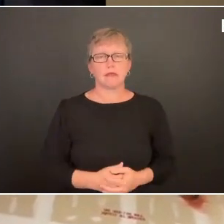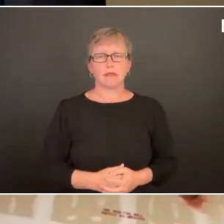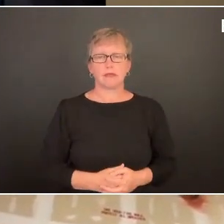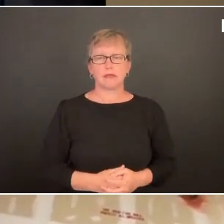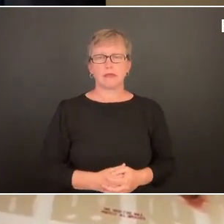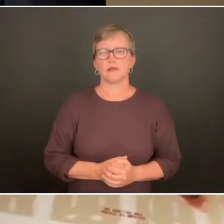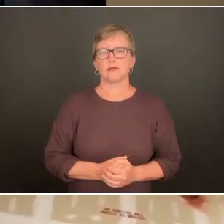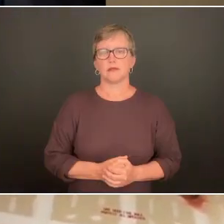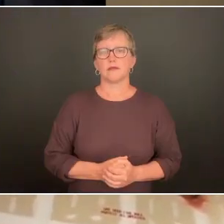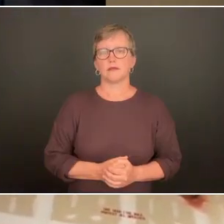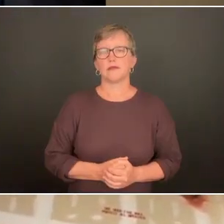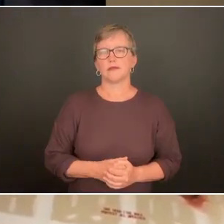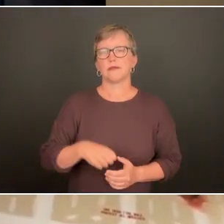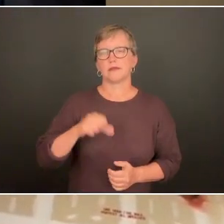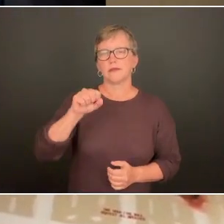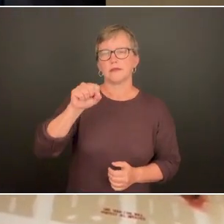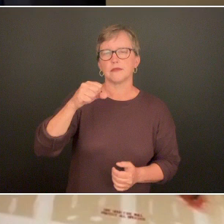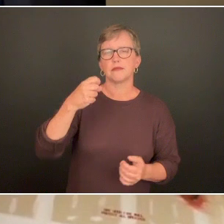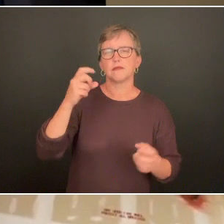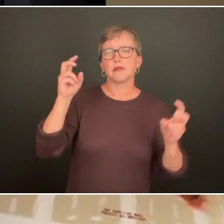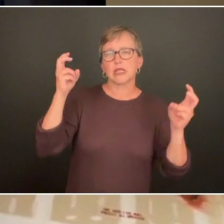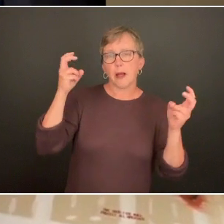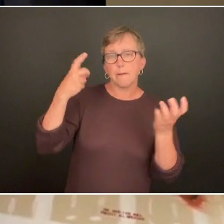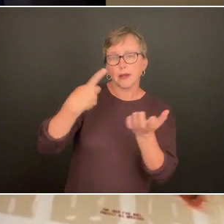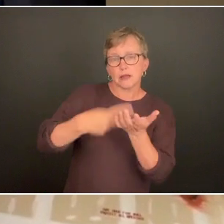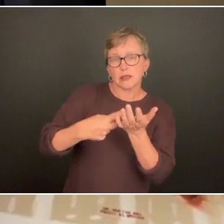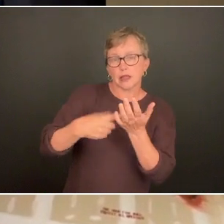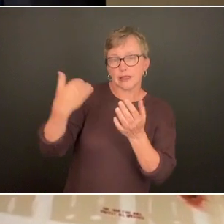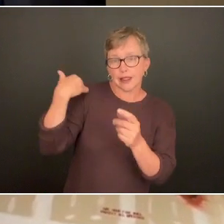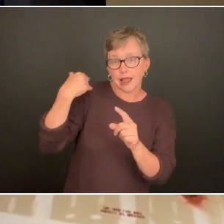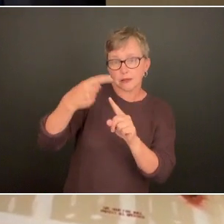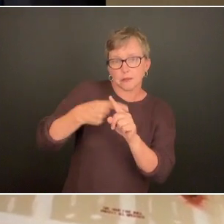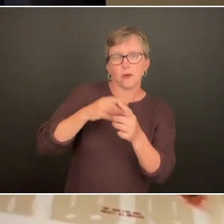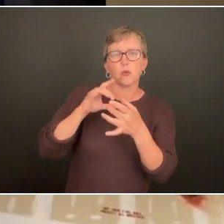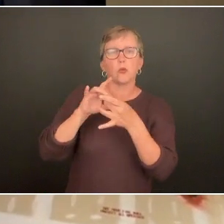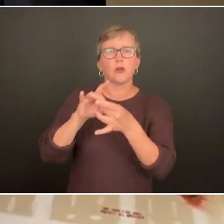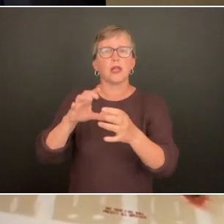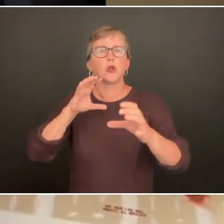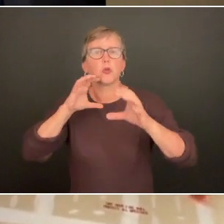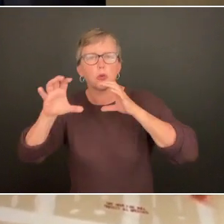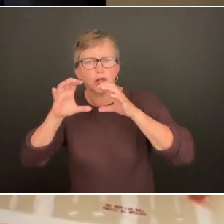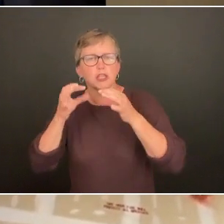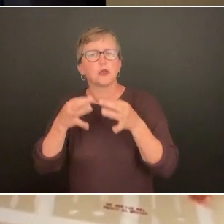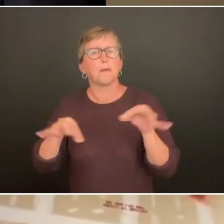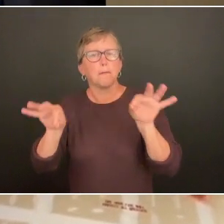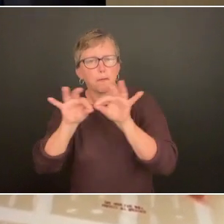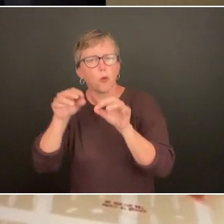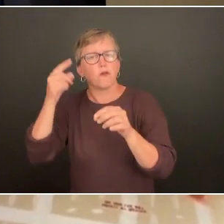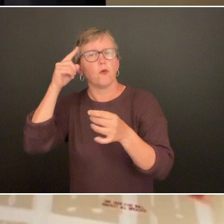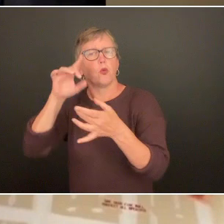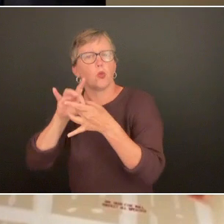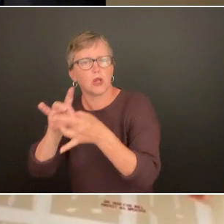navigating that expedition. Yeah, I mean, one of the themes from last month's talk was communication was a key in